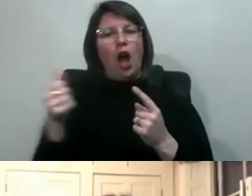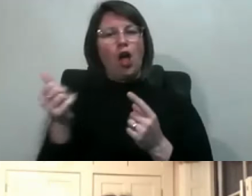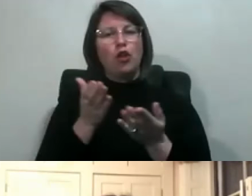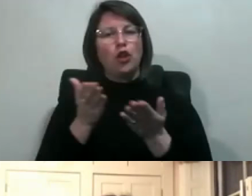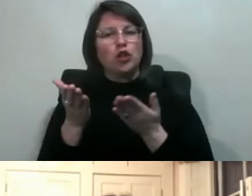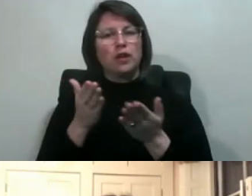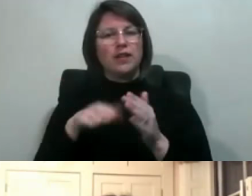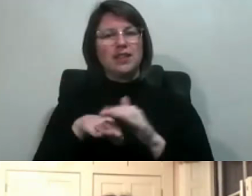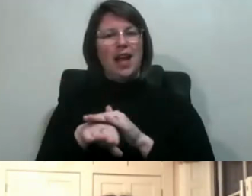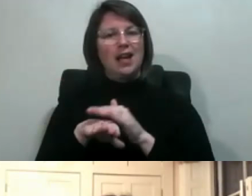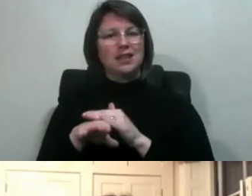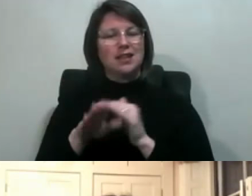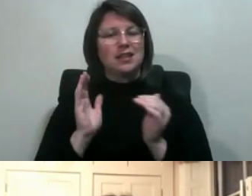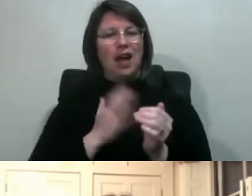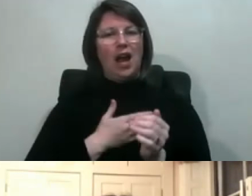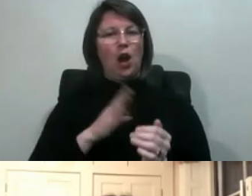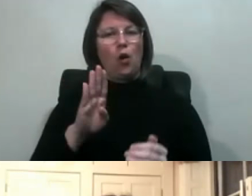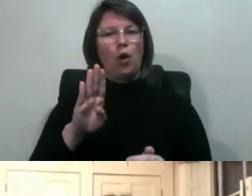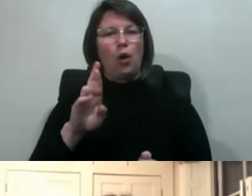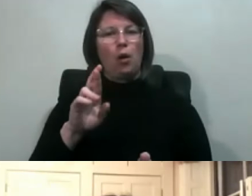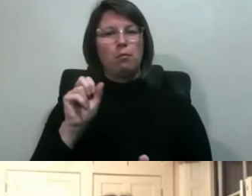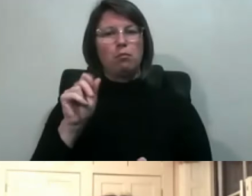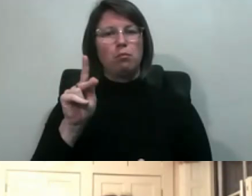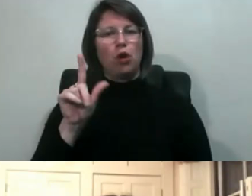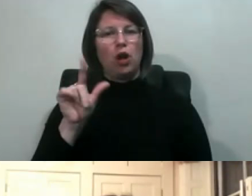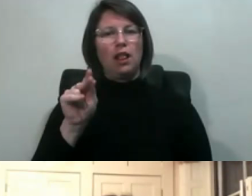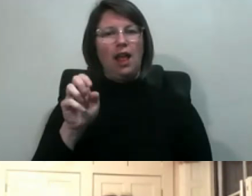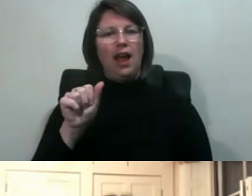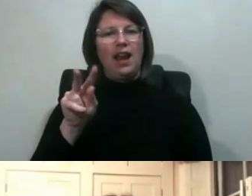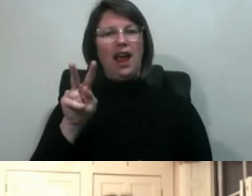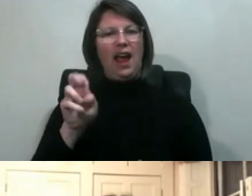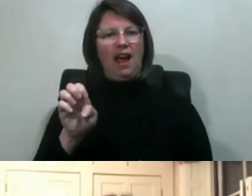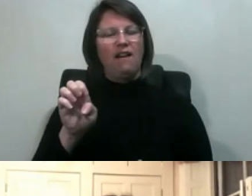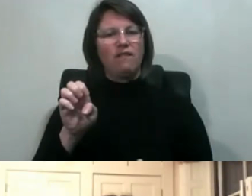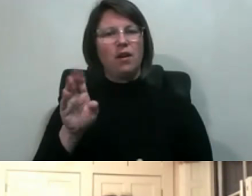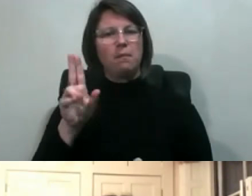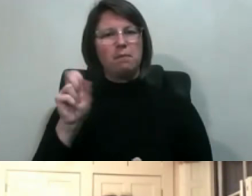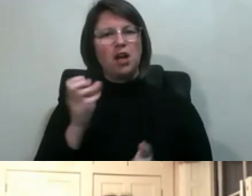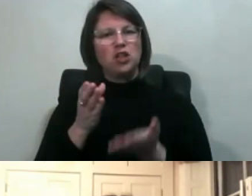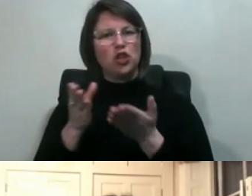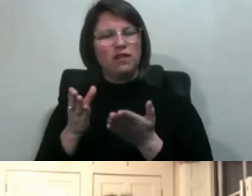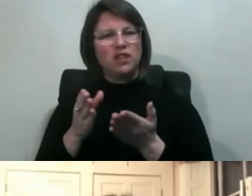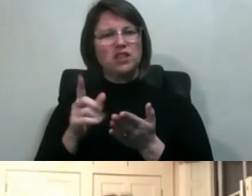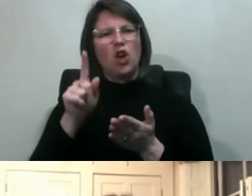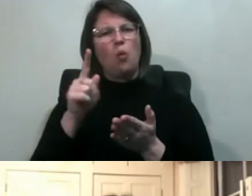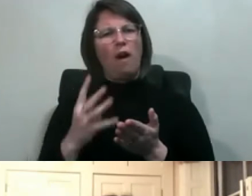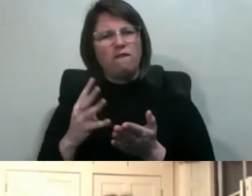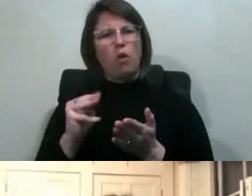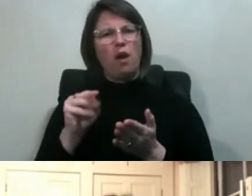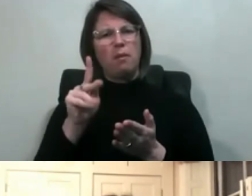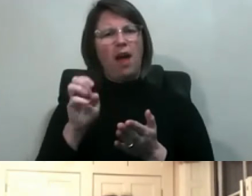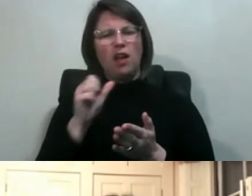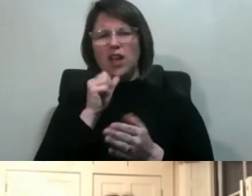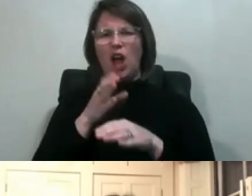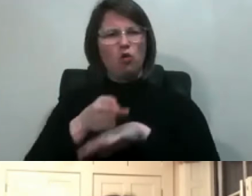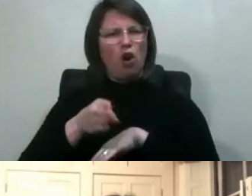services accessing our Brookline Ave bus service, which is closer to a quarter mile. It does involve crossing Boylston Street, but you can